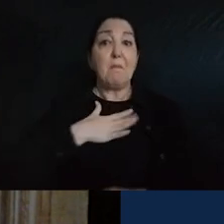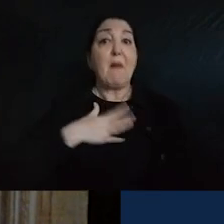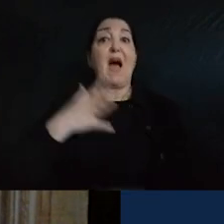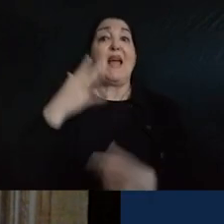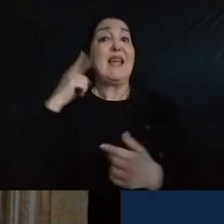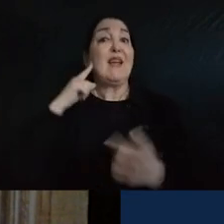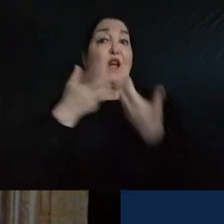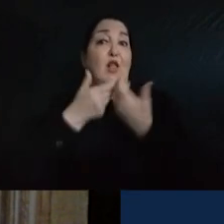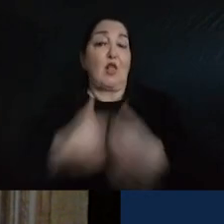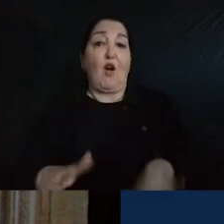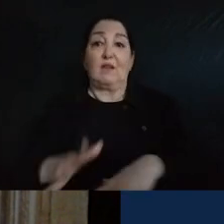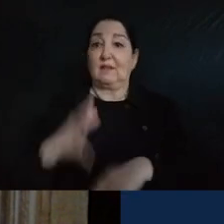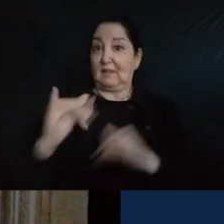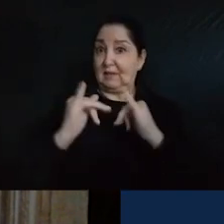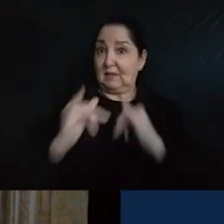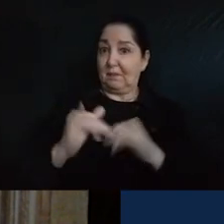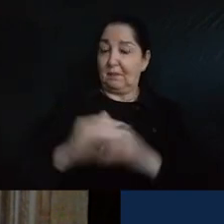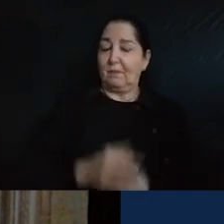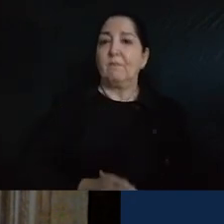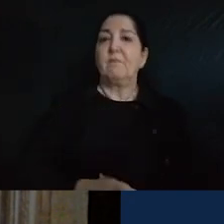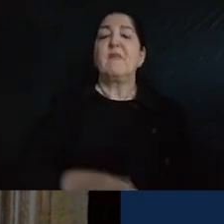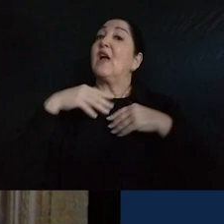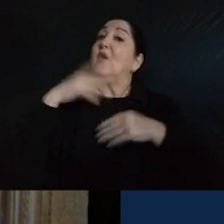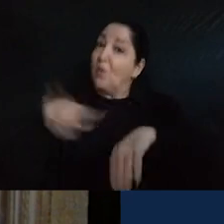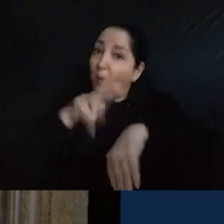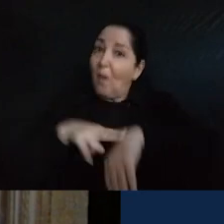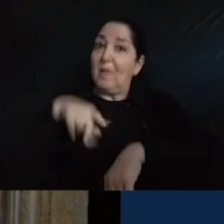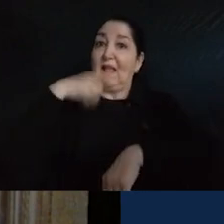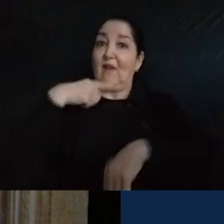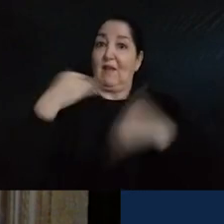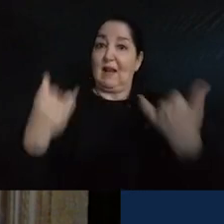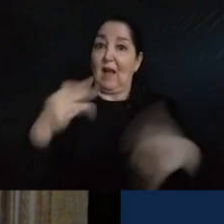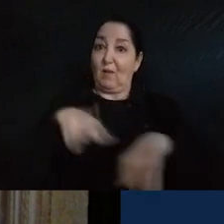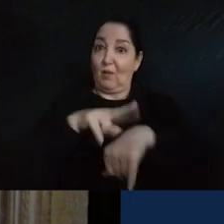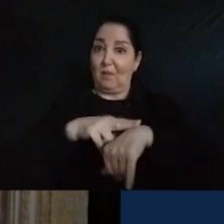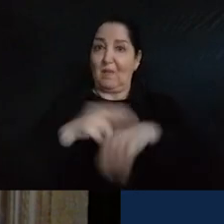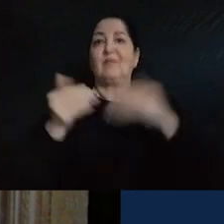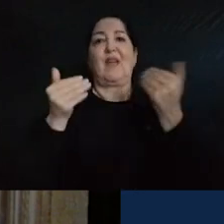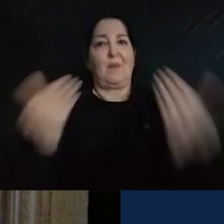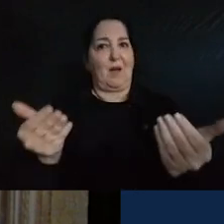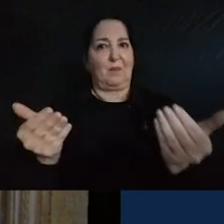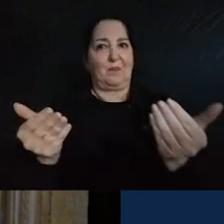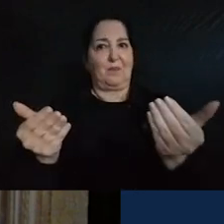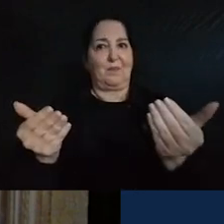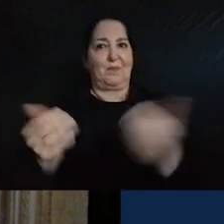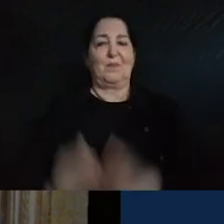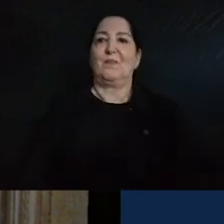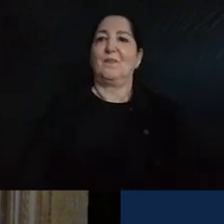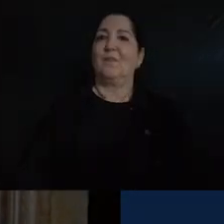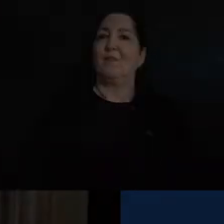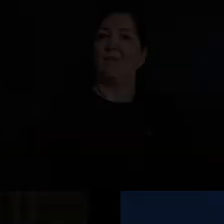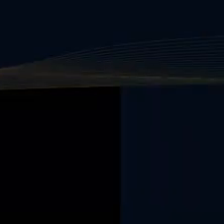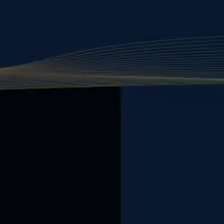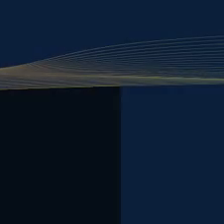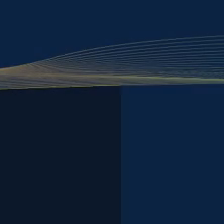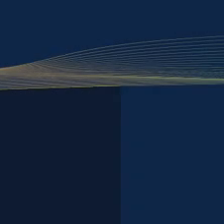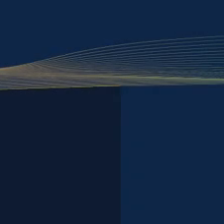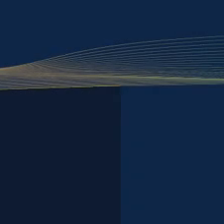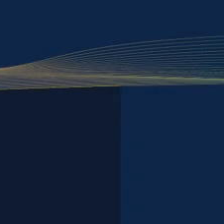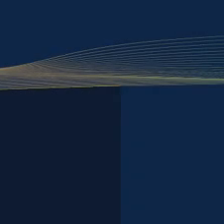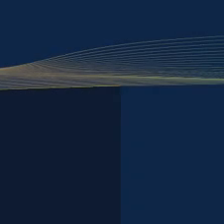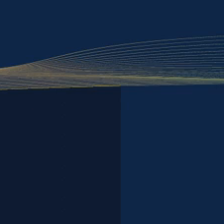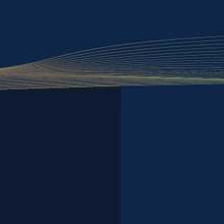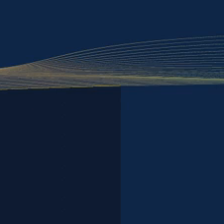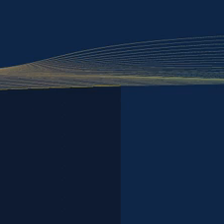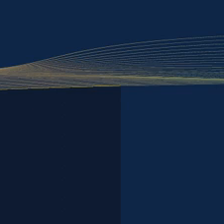I'd like you to experience my hearing loss. Here we go, normal hearing. You're not going to